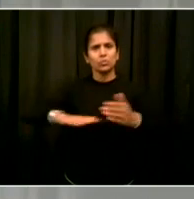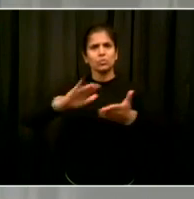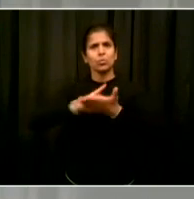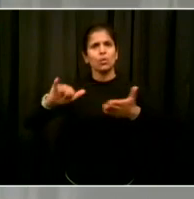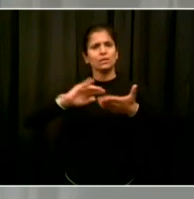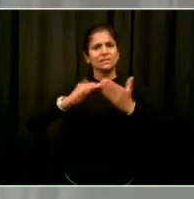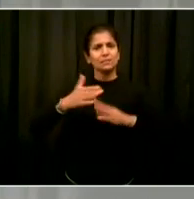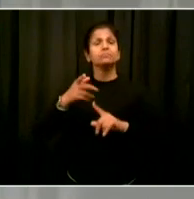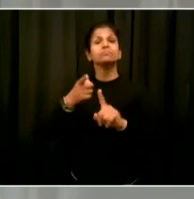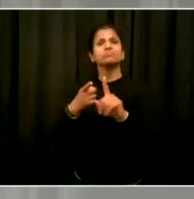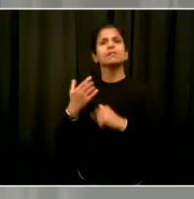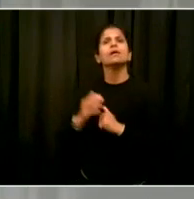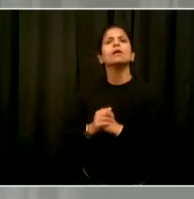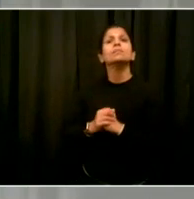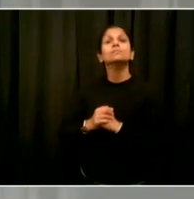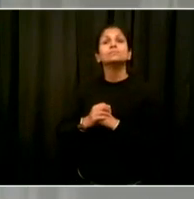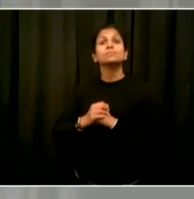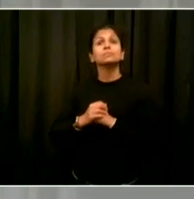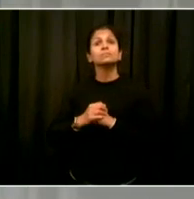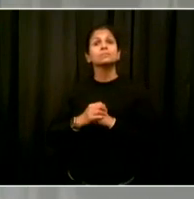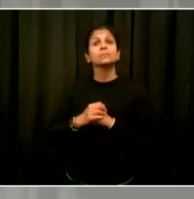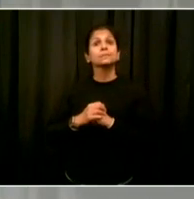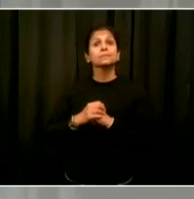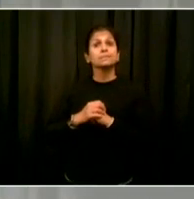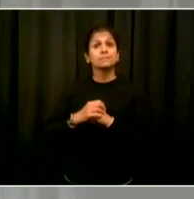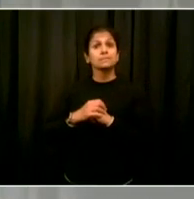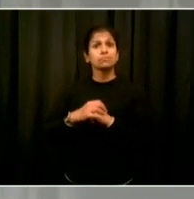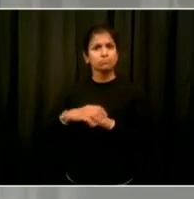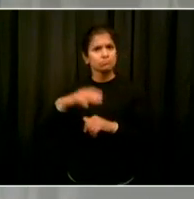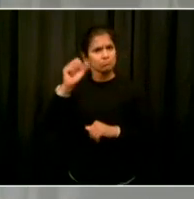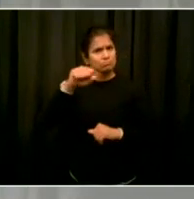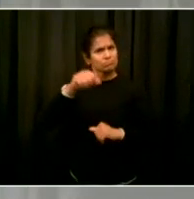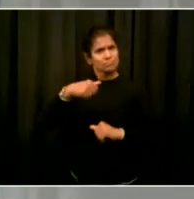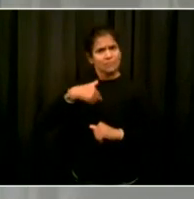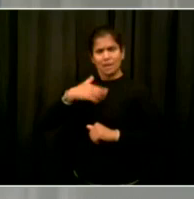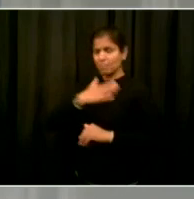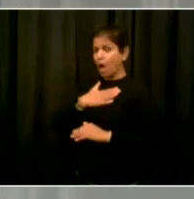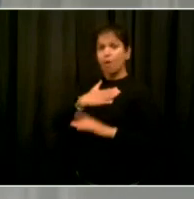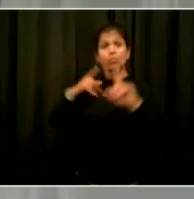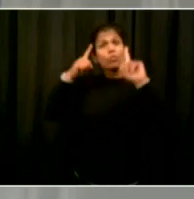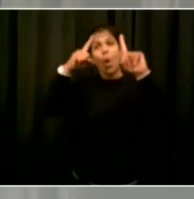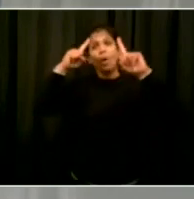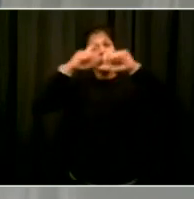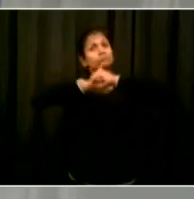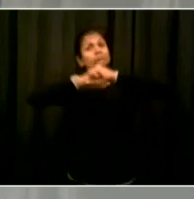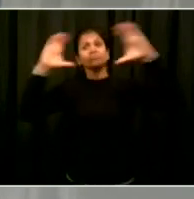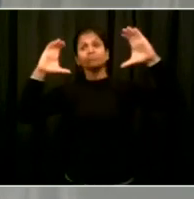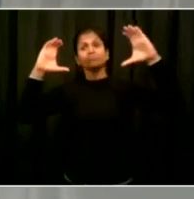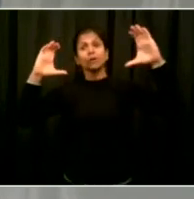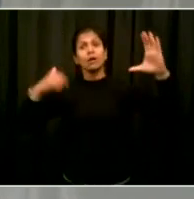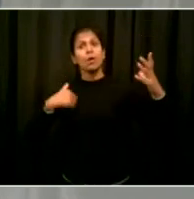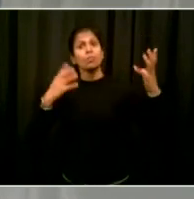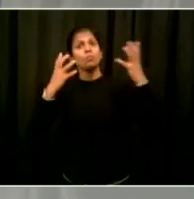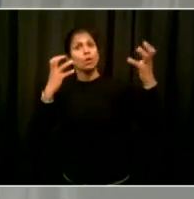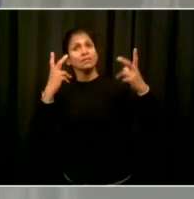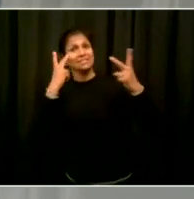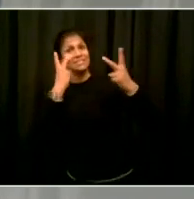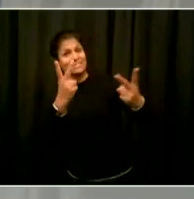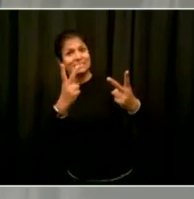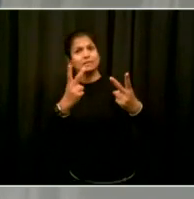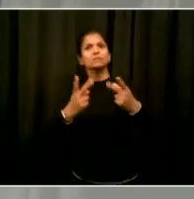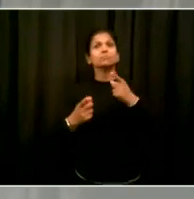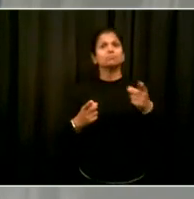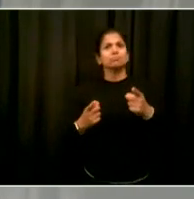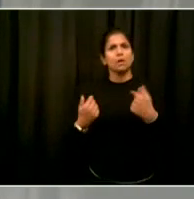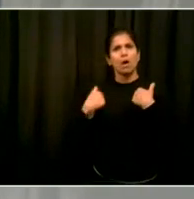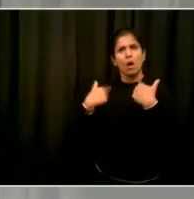been a part of the listening sessions. I think our last one is this evening in Manhattan. And you have to hear, the people want to be heard, and